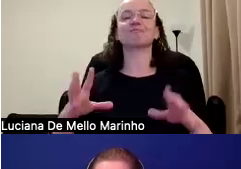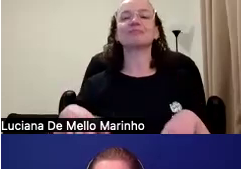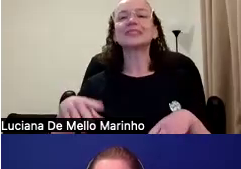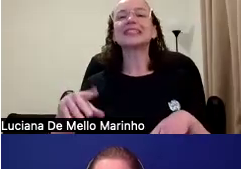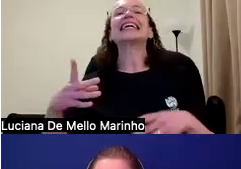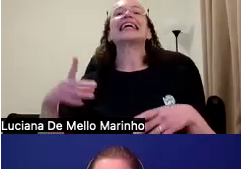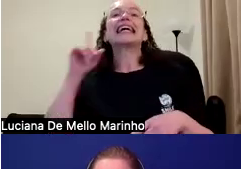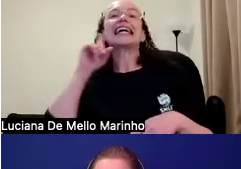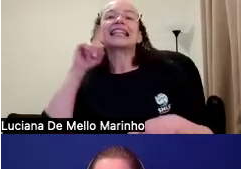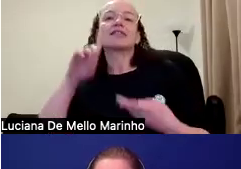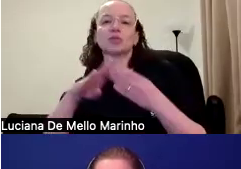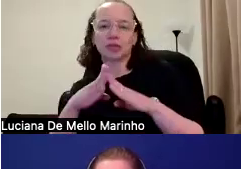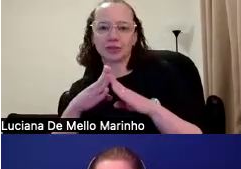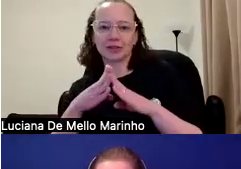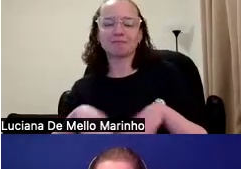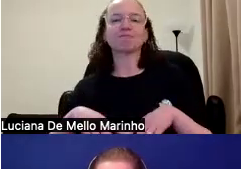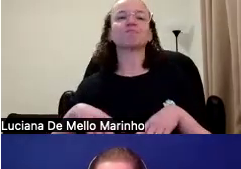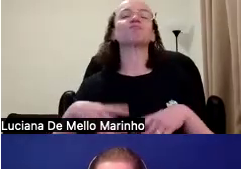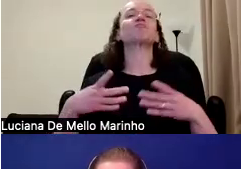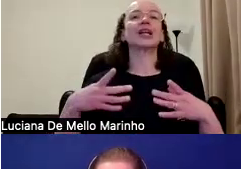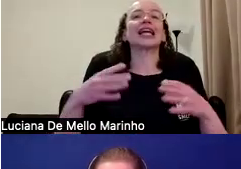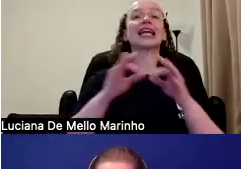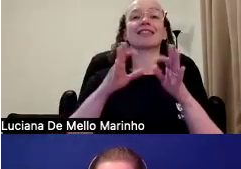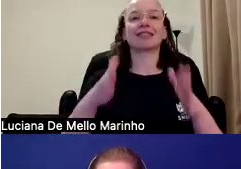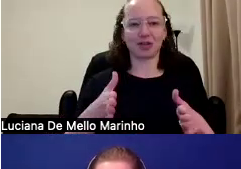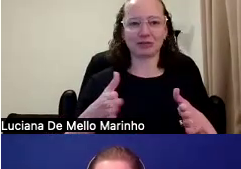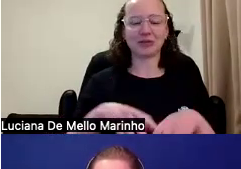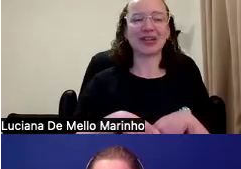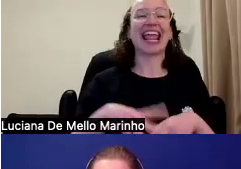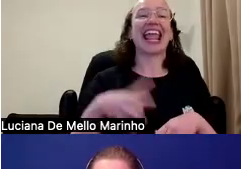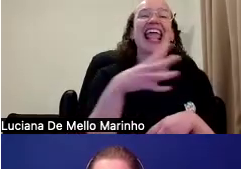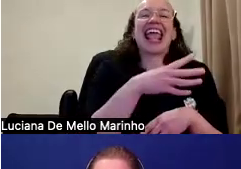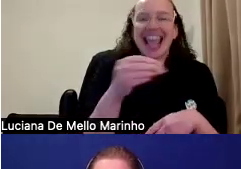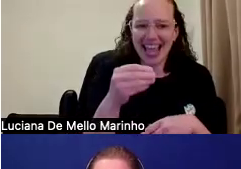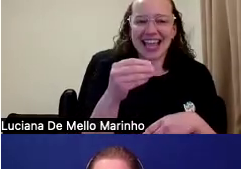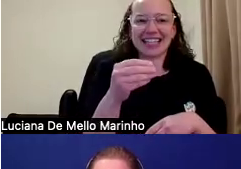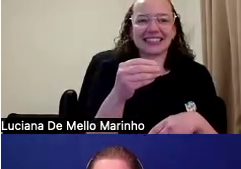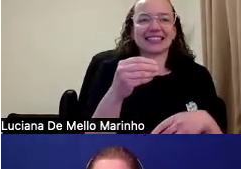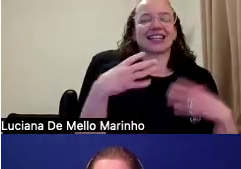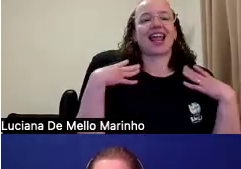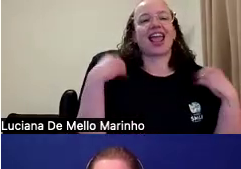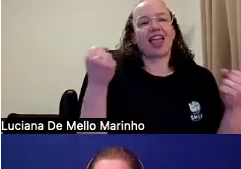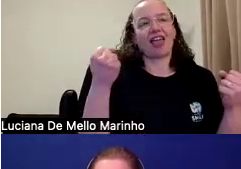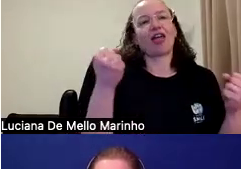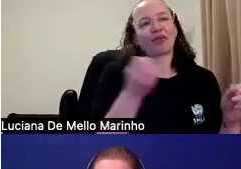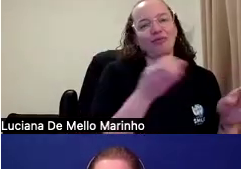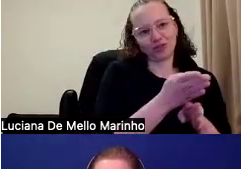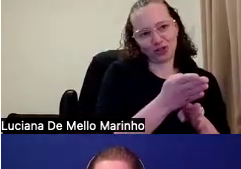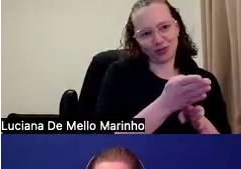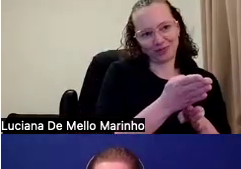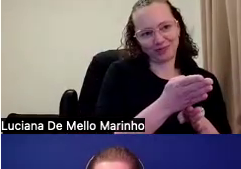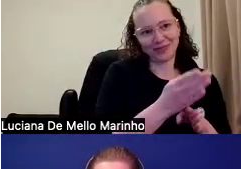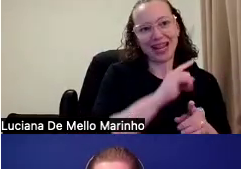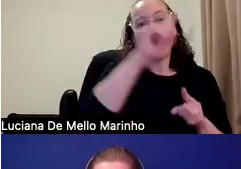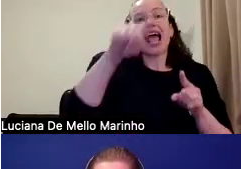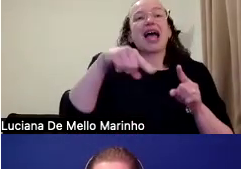it is to educate the deaf community, the interpreters, and